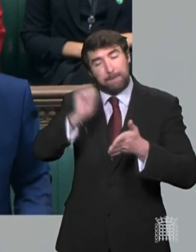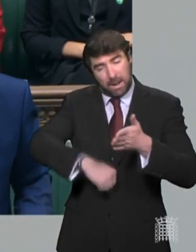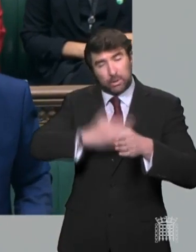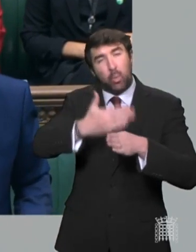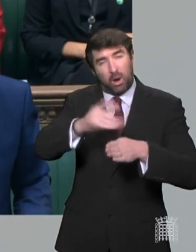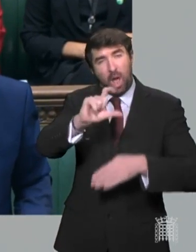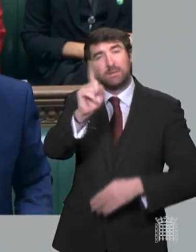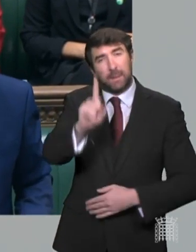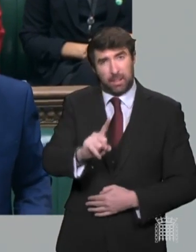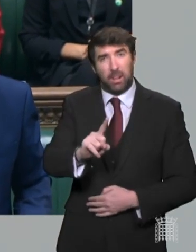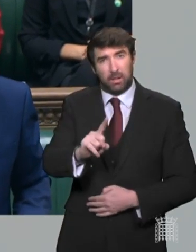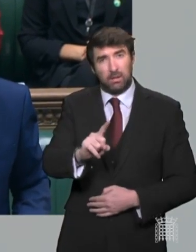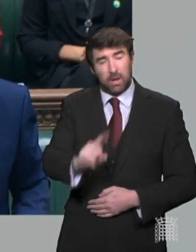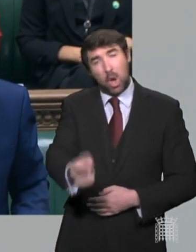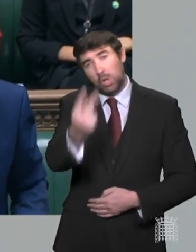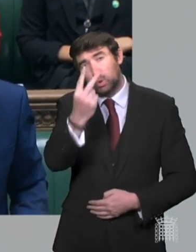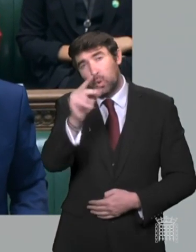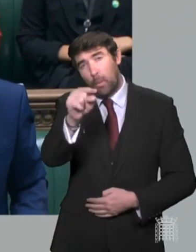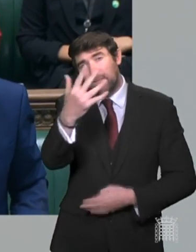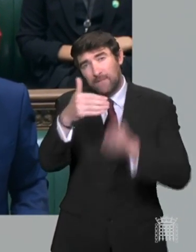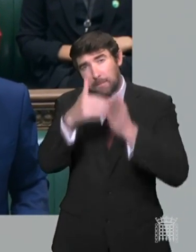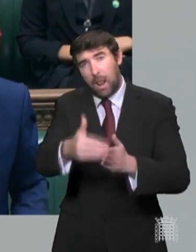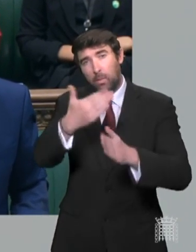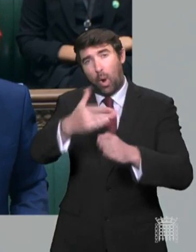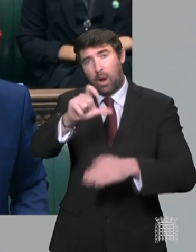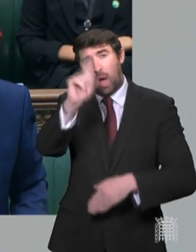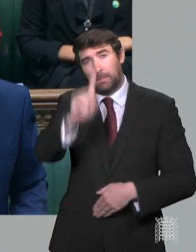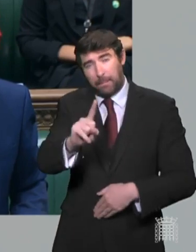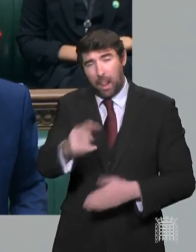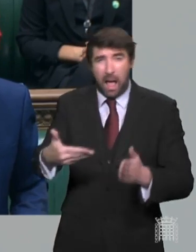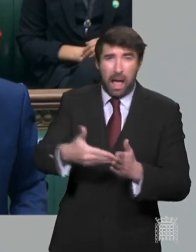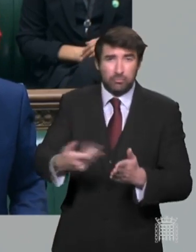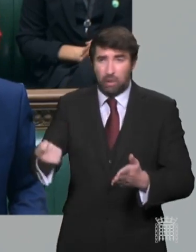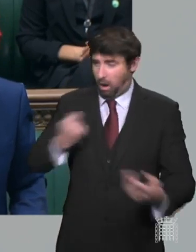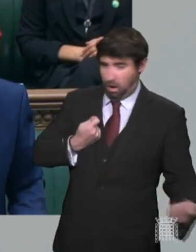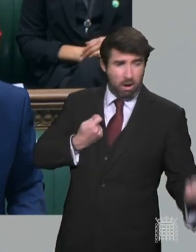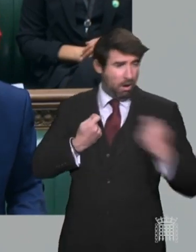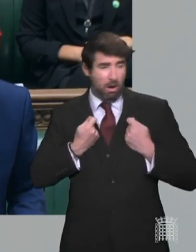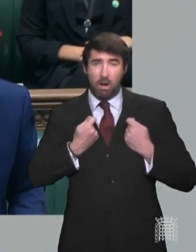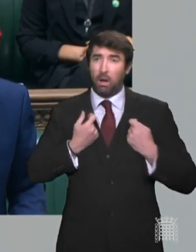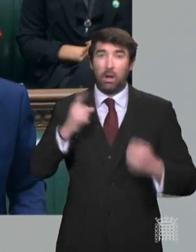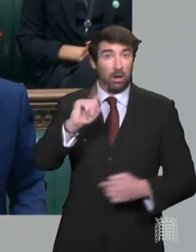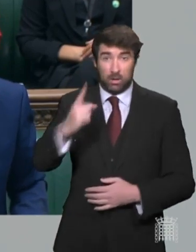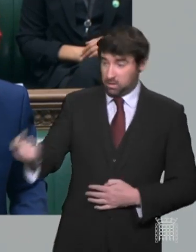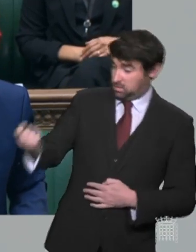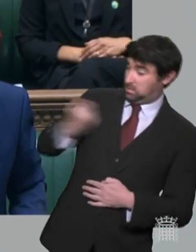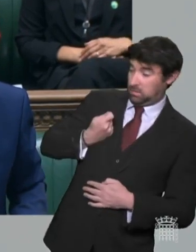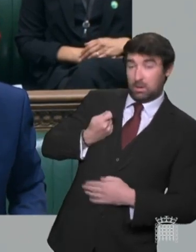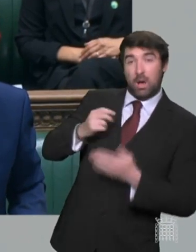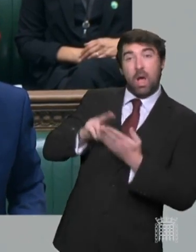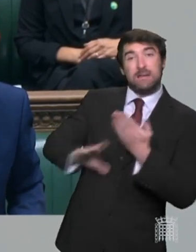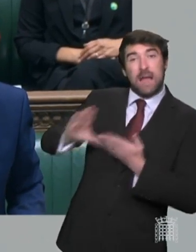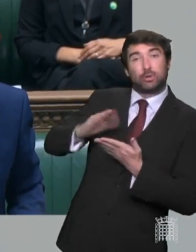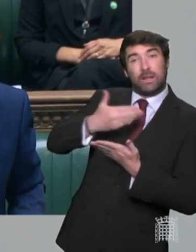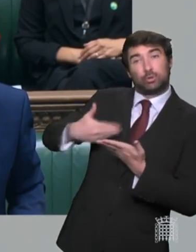million working families will face a double whammy: a national insurance tax rise and a £1,000 a